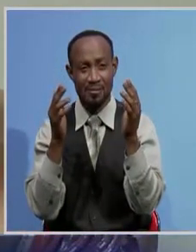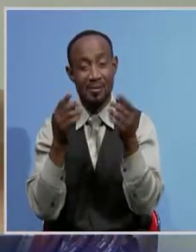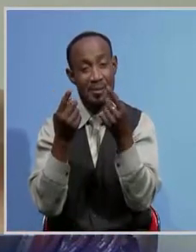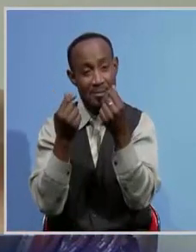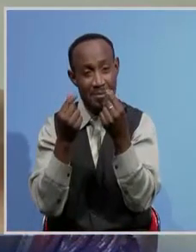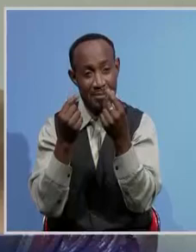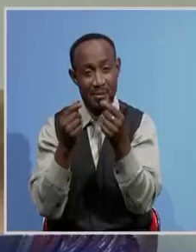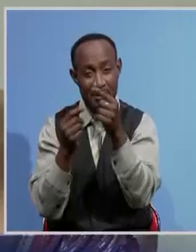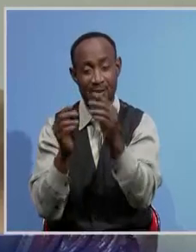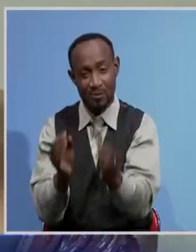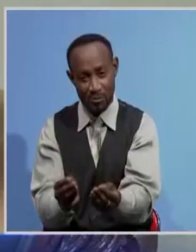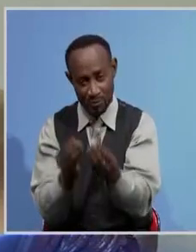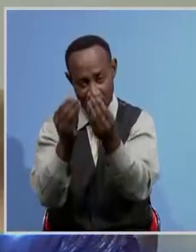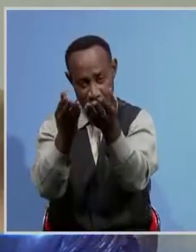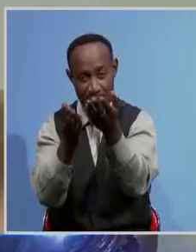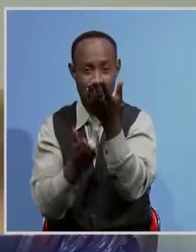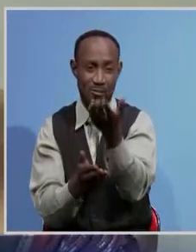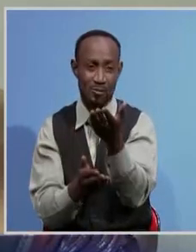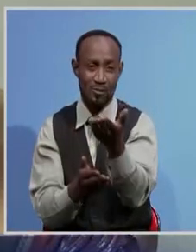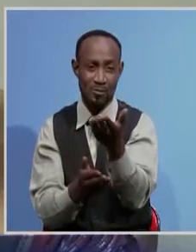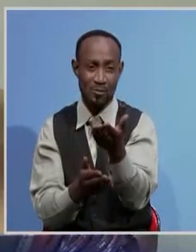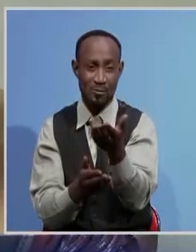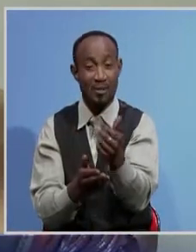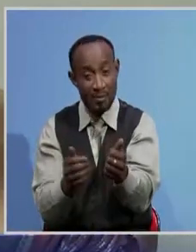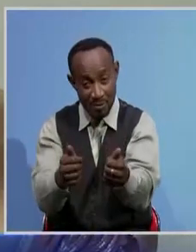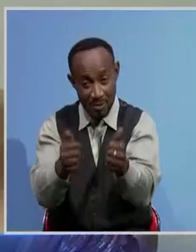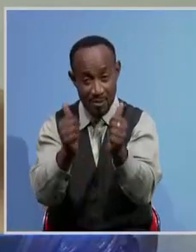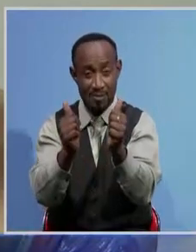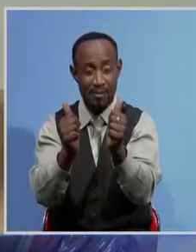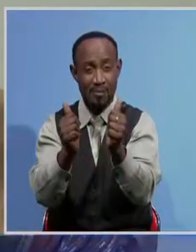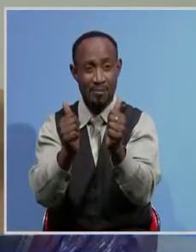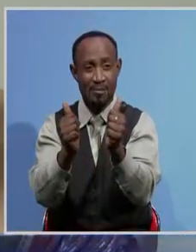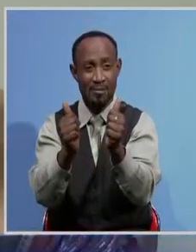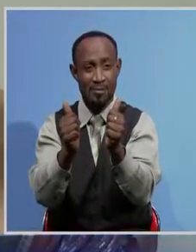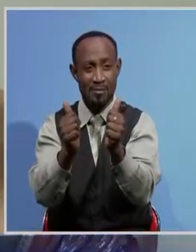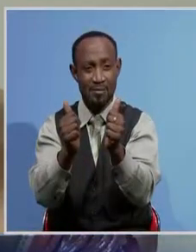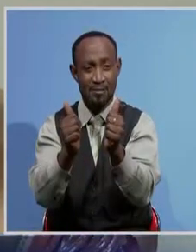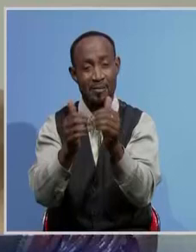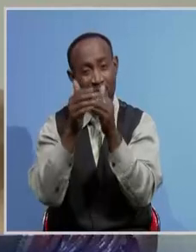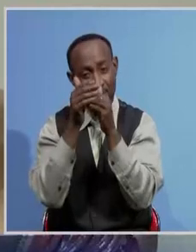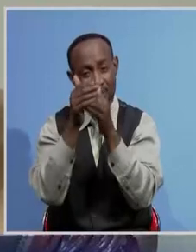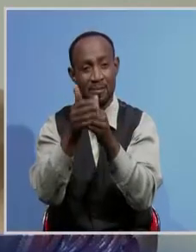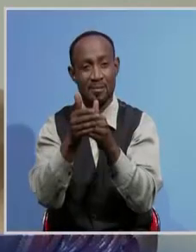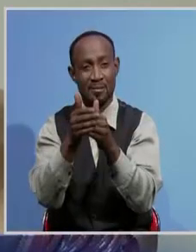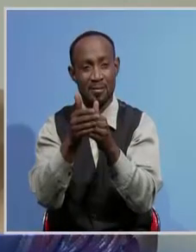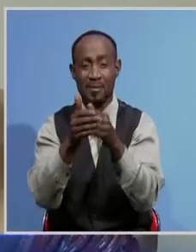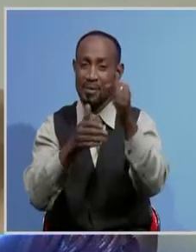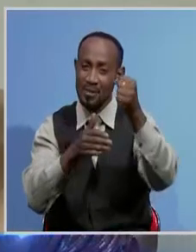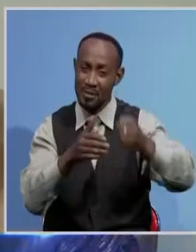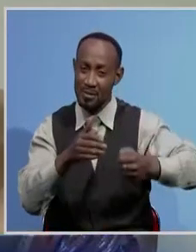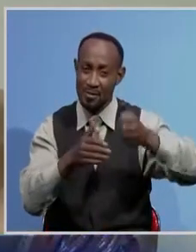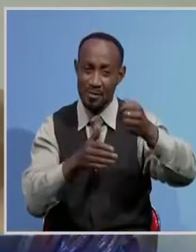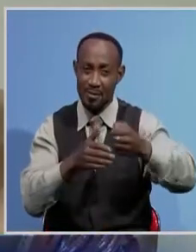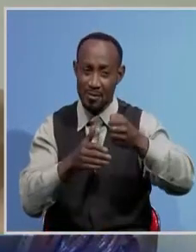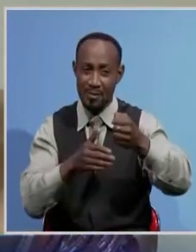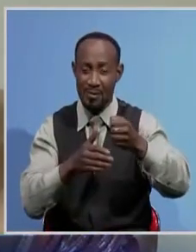That money is coming to you. It will be up to you now, with your guidance, your Royal Highness,